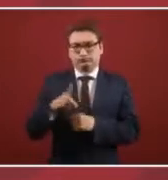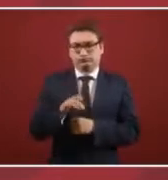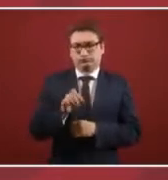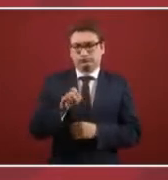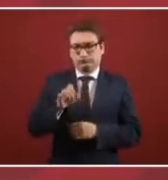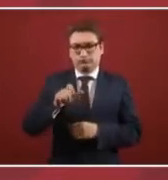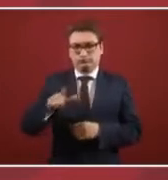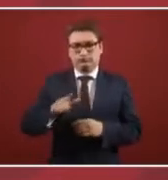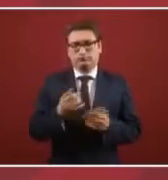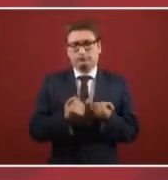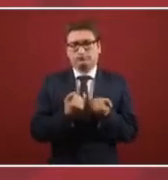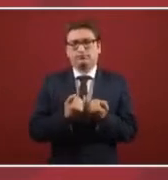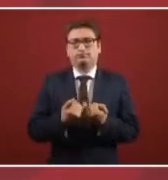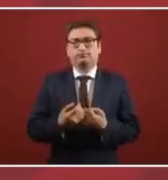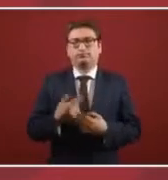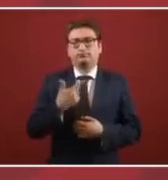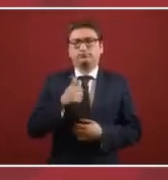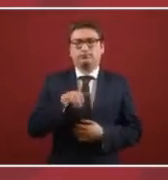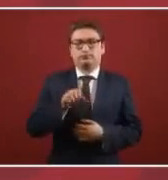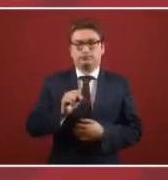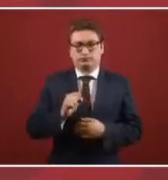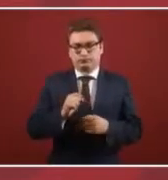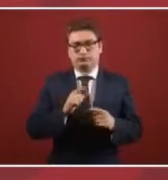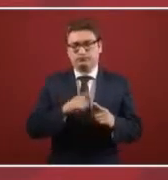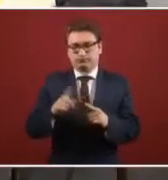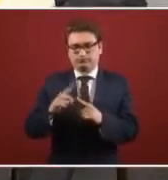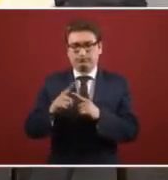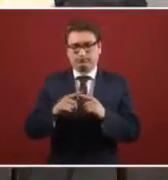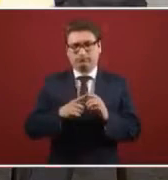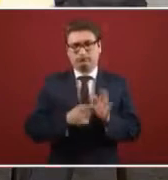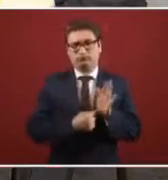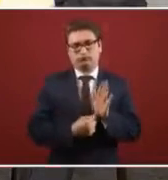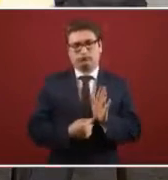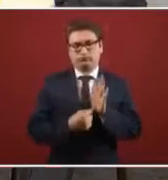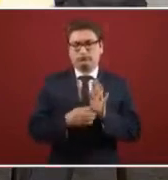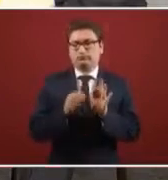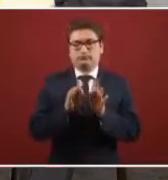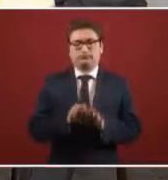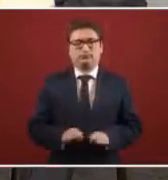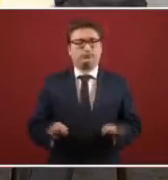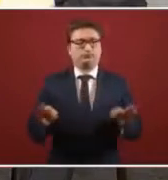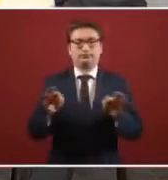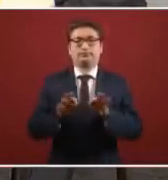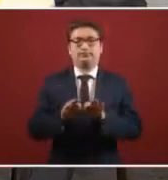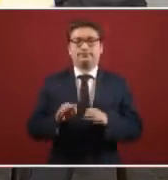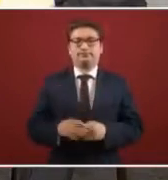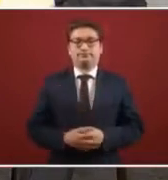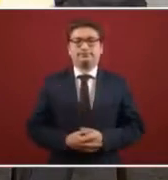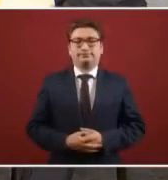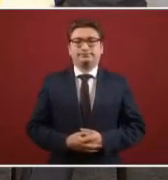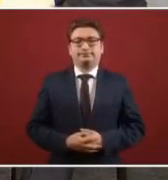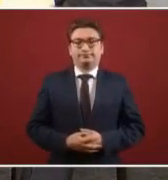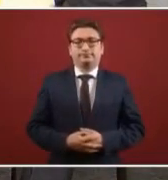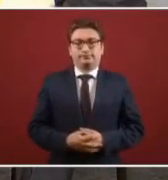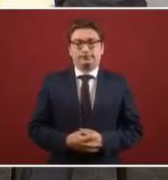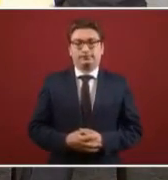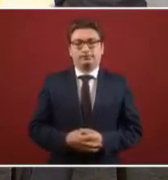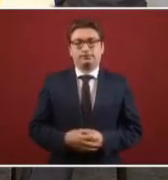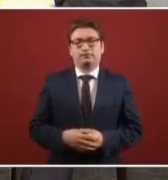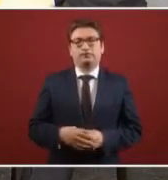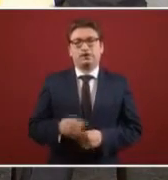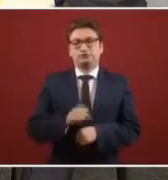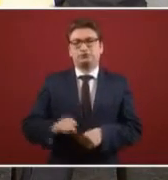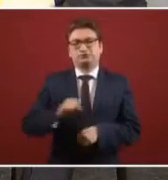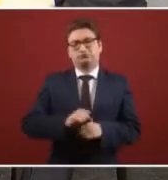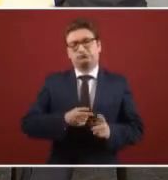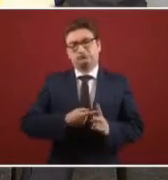diesel. del gas. Esto es muy importante This is very important empezar así la semana.